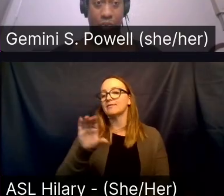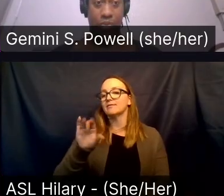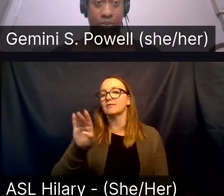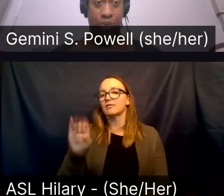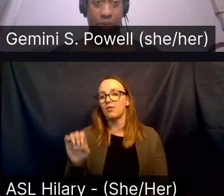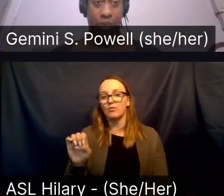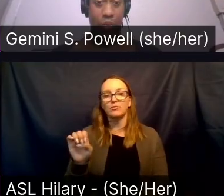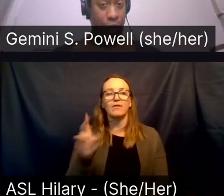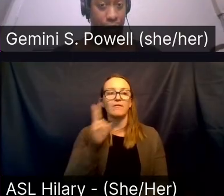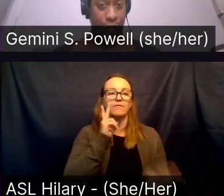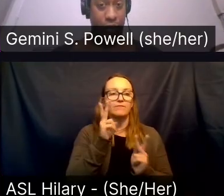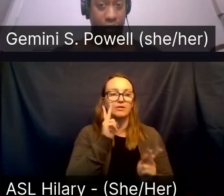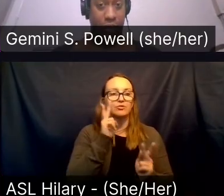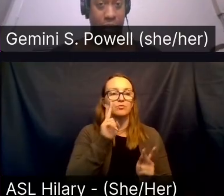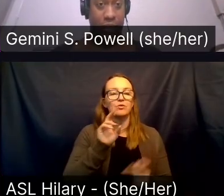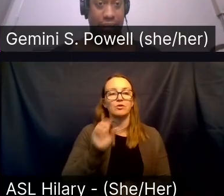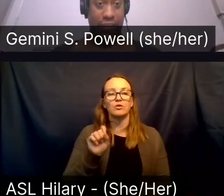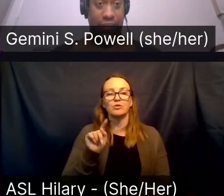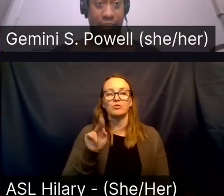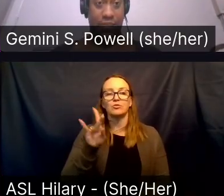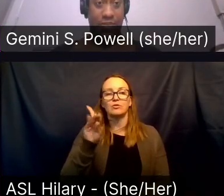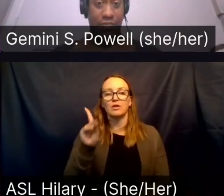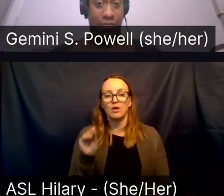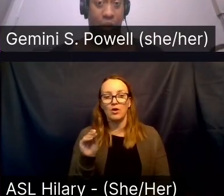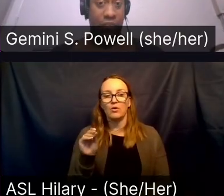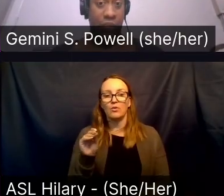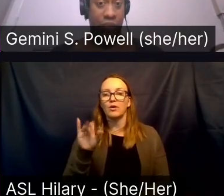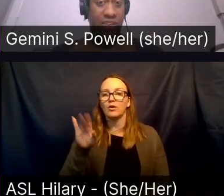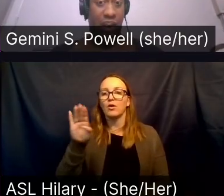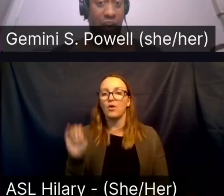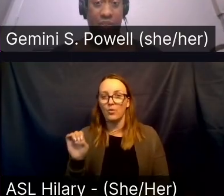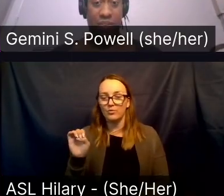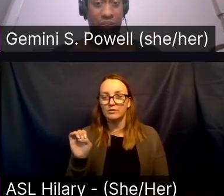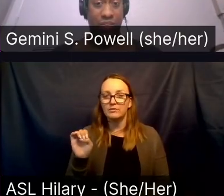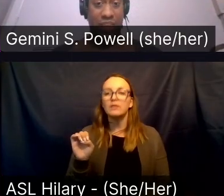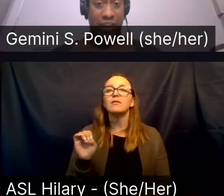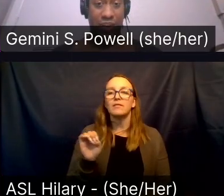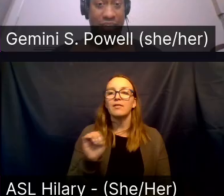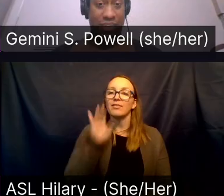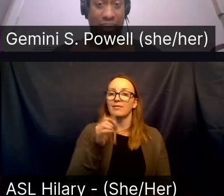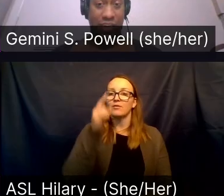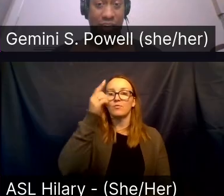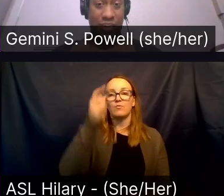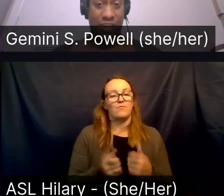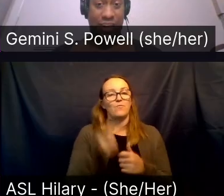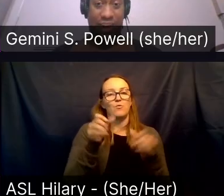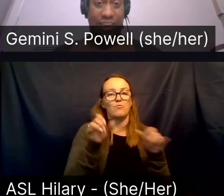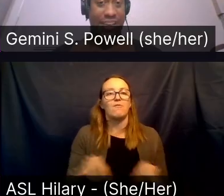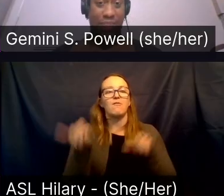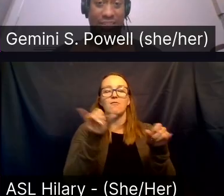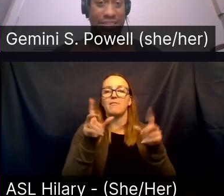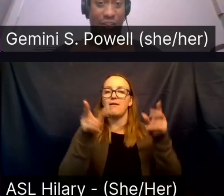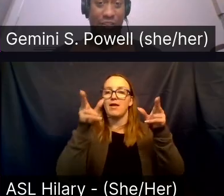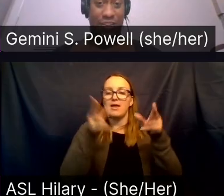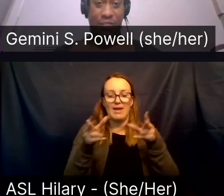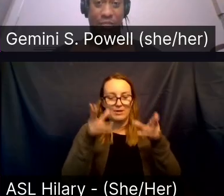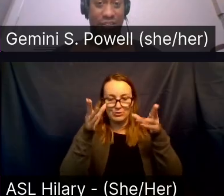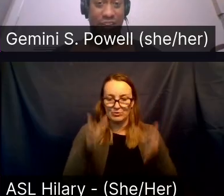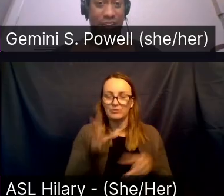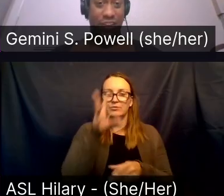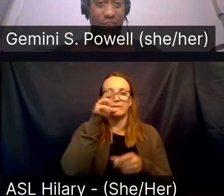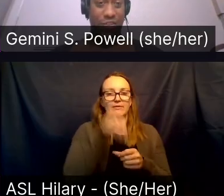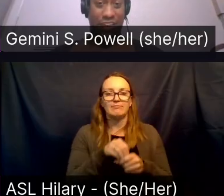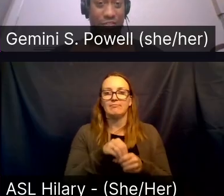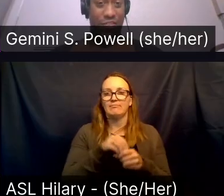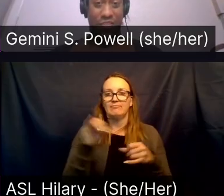for Visual Studio Code. This is one of the most commonly used editors in the industry. I myself have